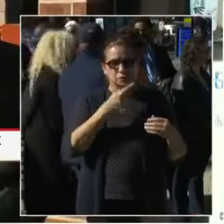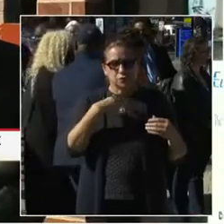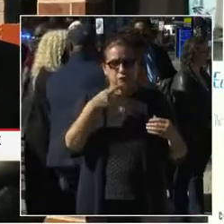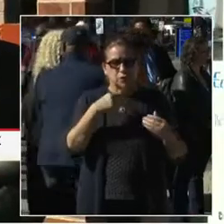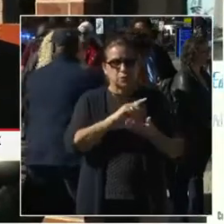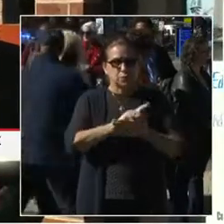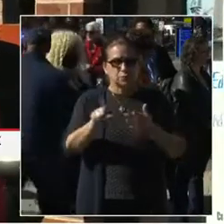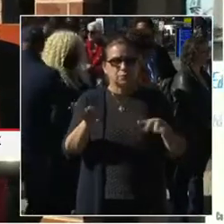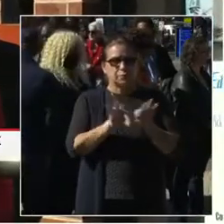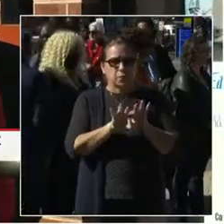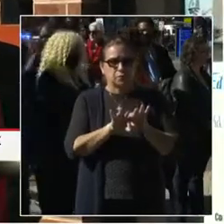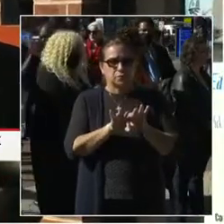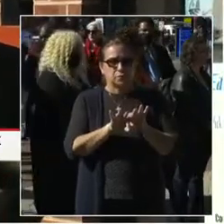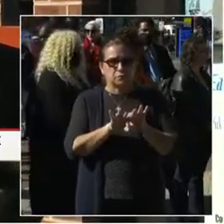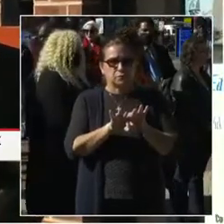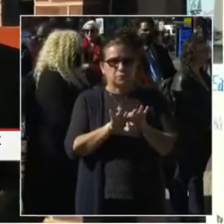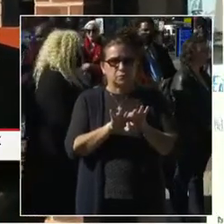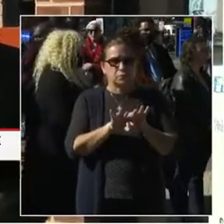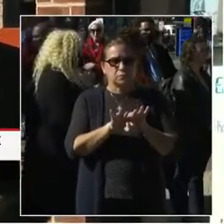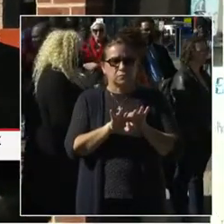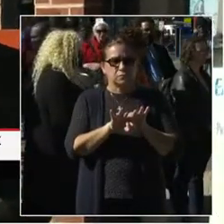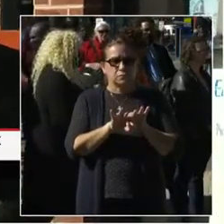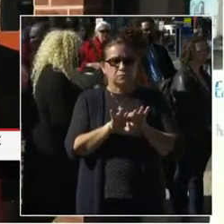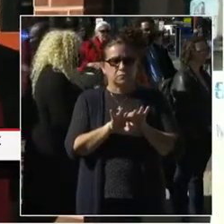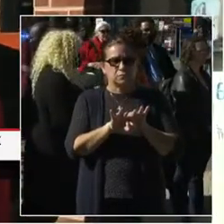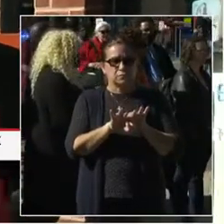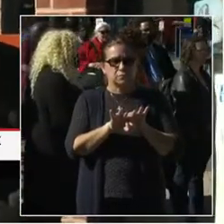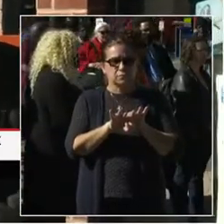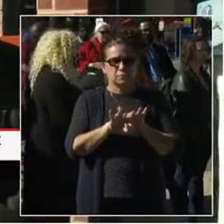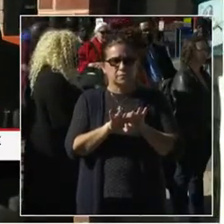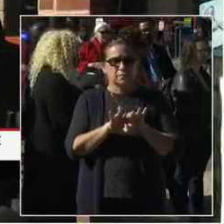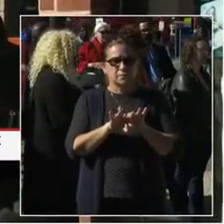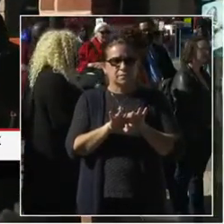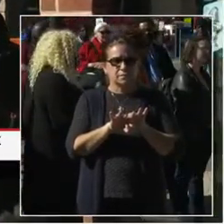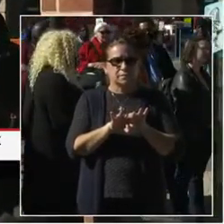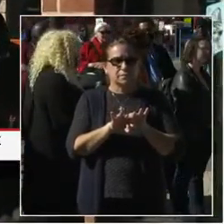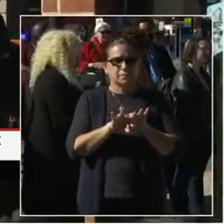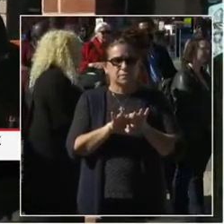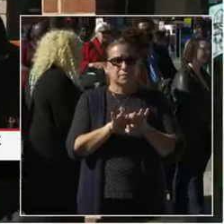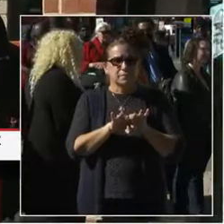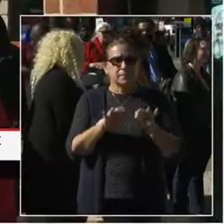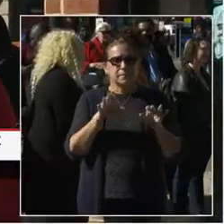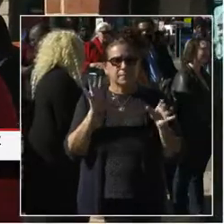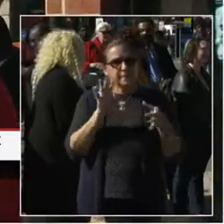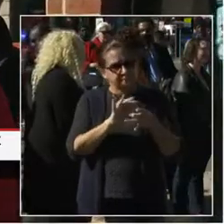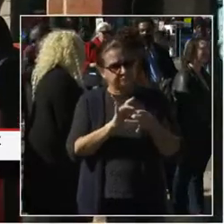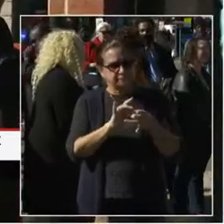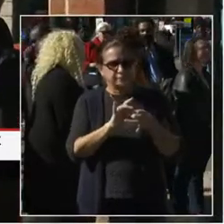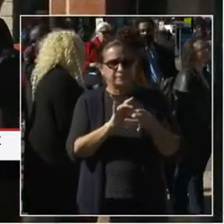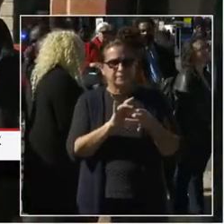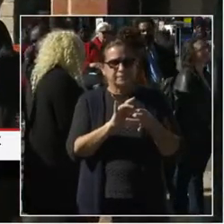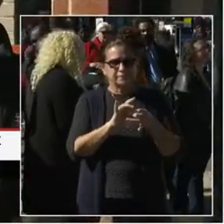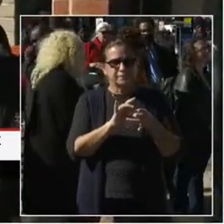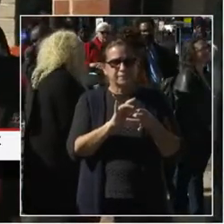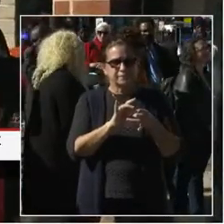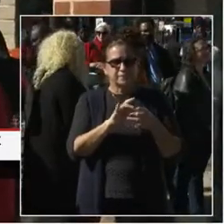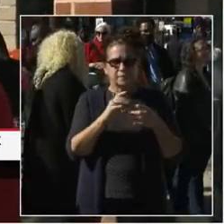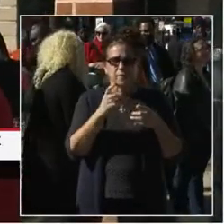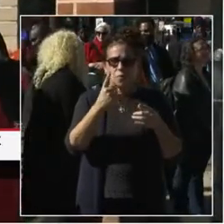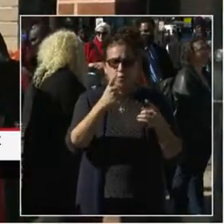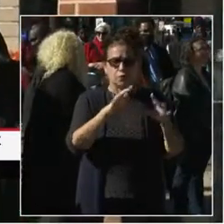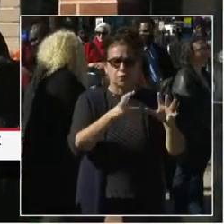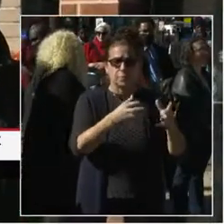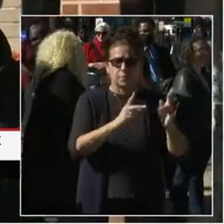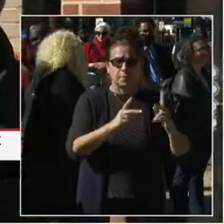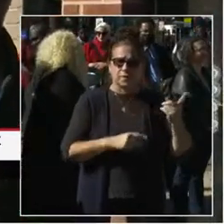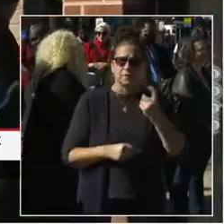have to ask the question why. And I think the reason why is we want to be able to tell all of our young boys and girls that this could be you